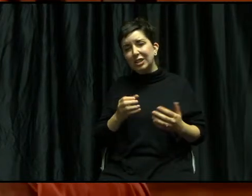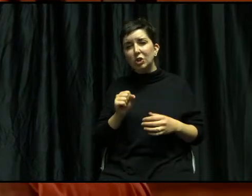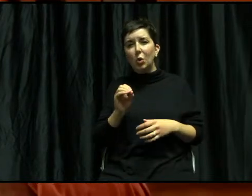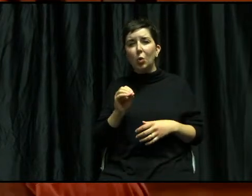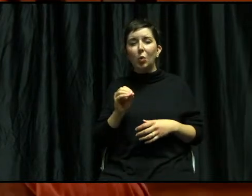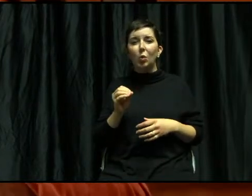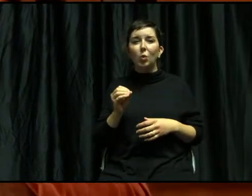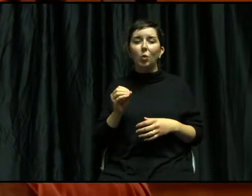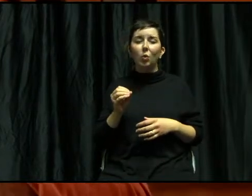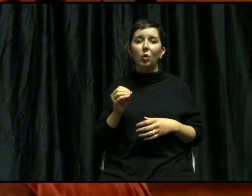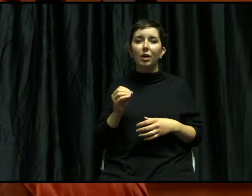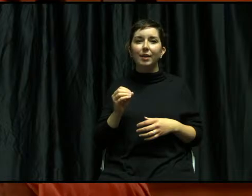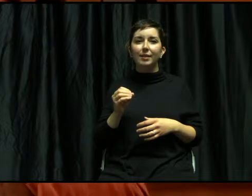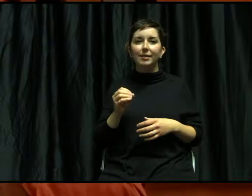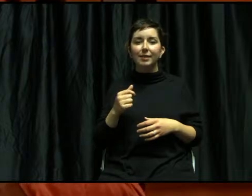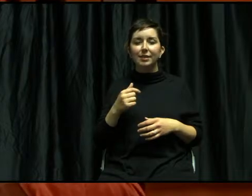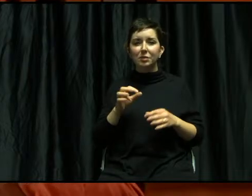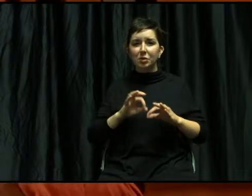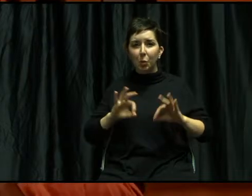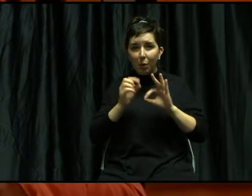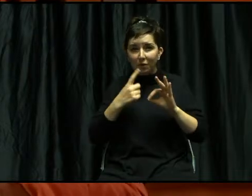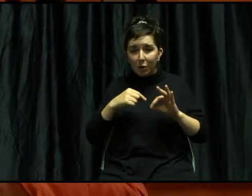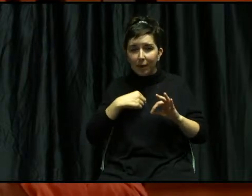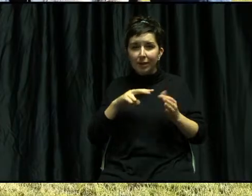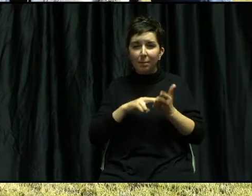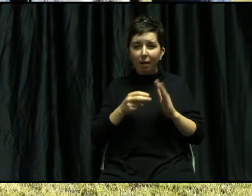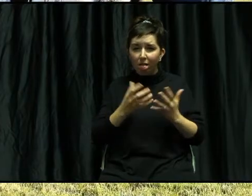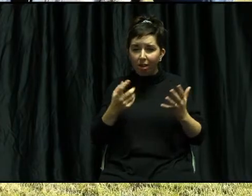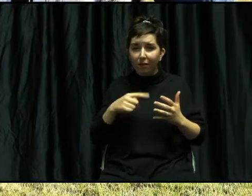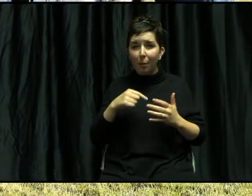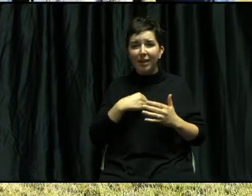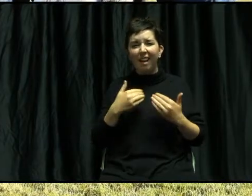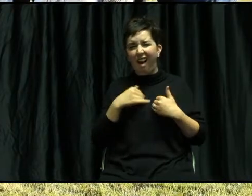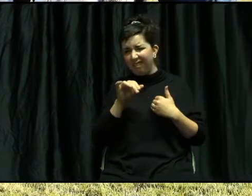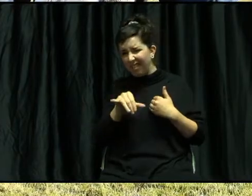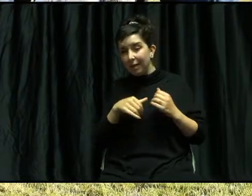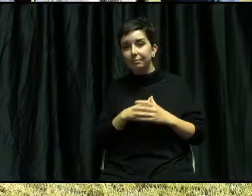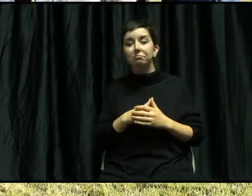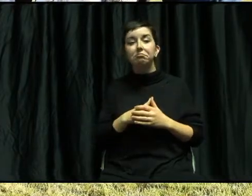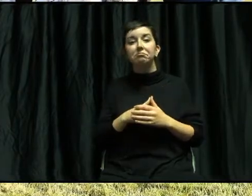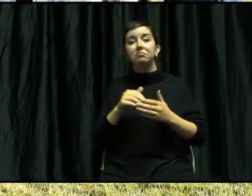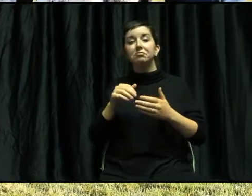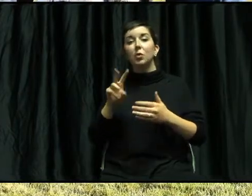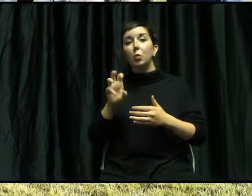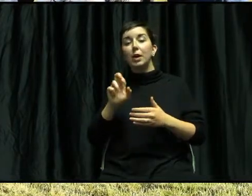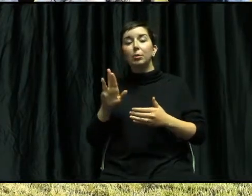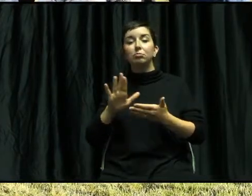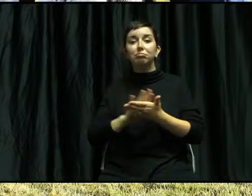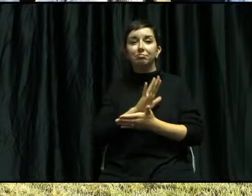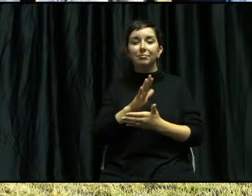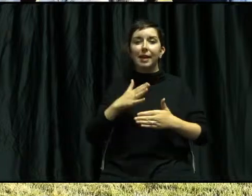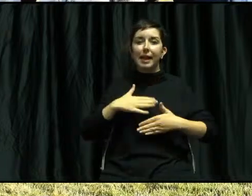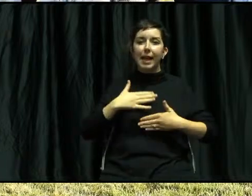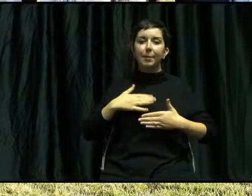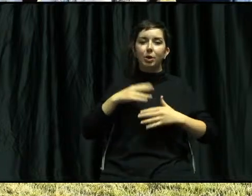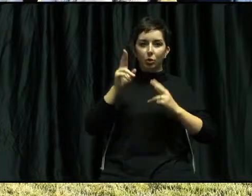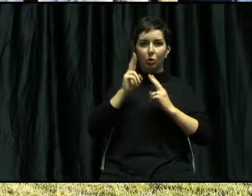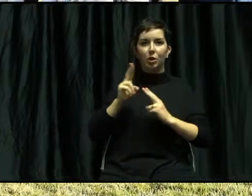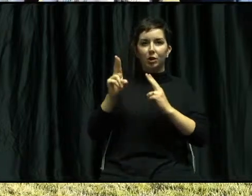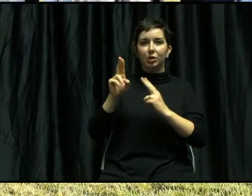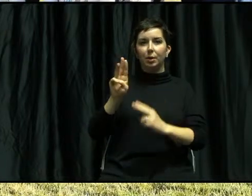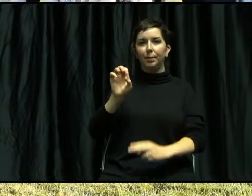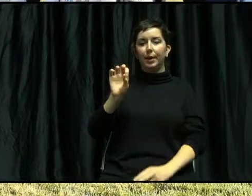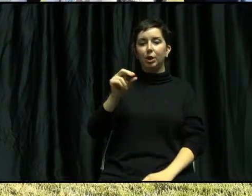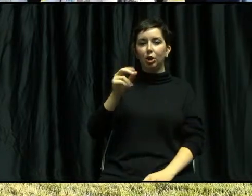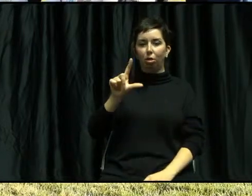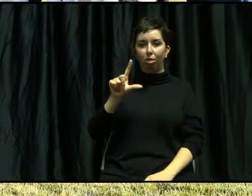And so it's meant a lot to me to have that. Weber State University is pleased to honor Dr. Michael Voss as a